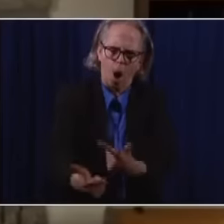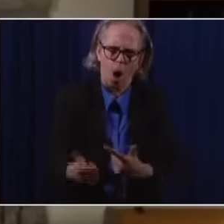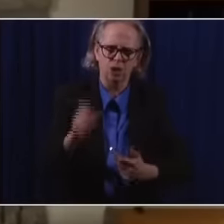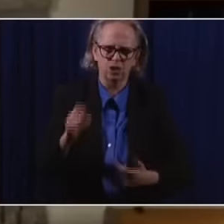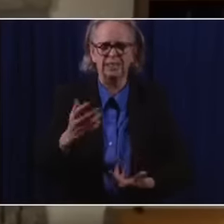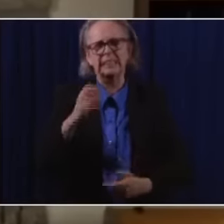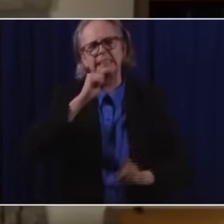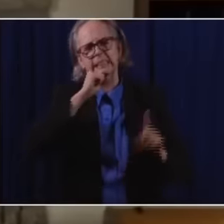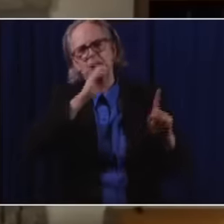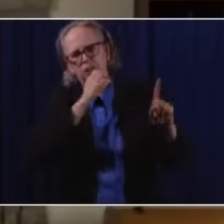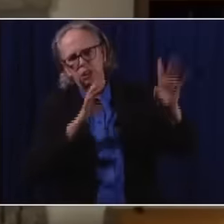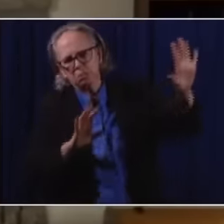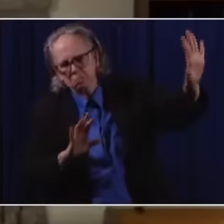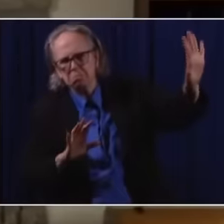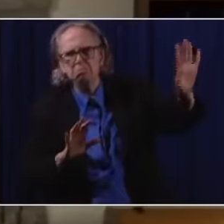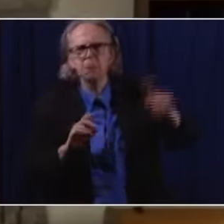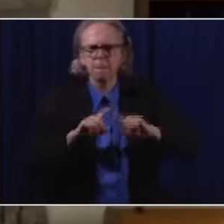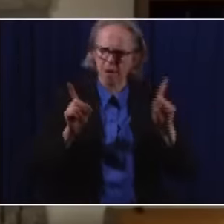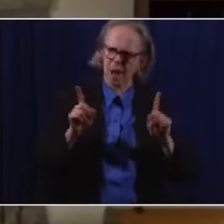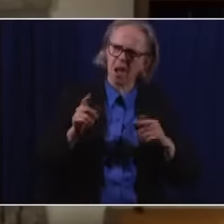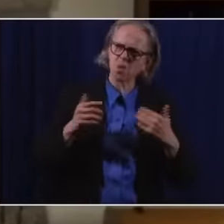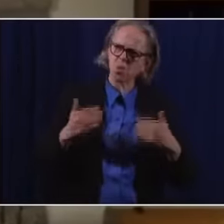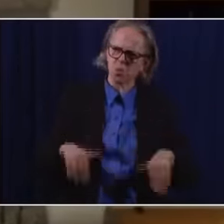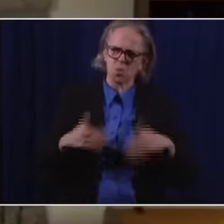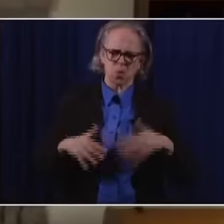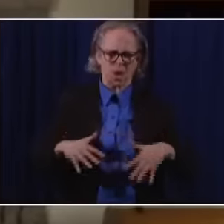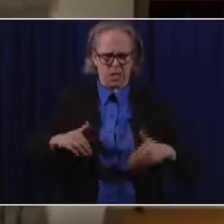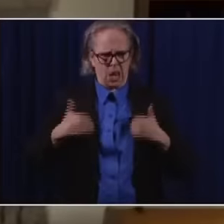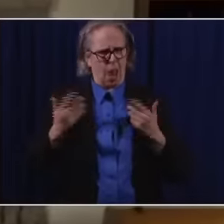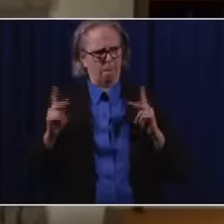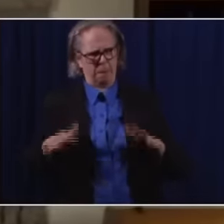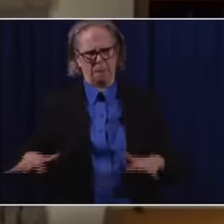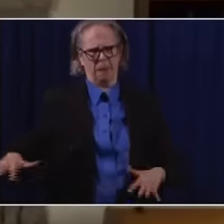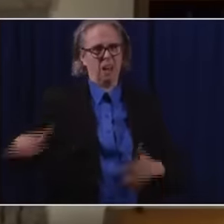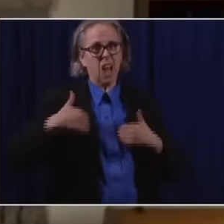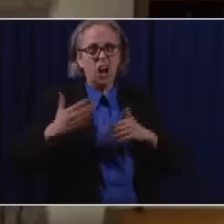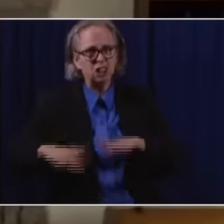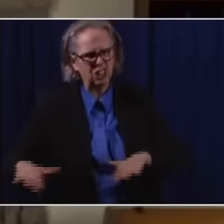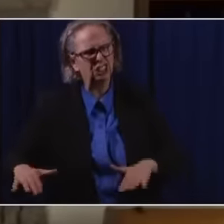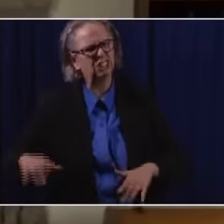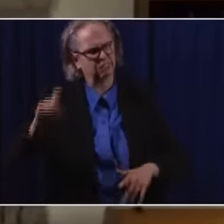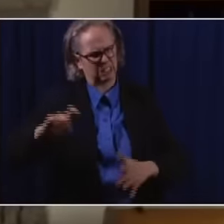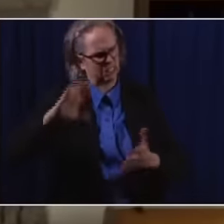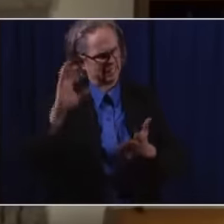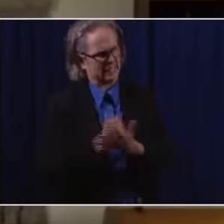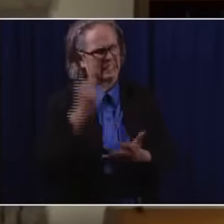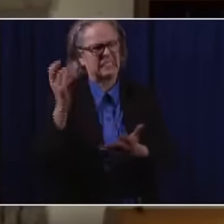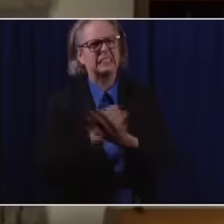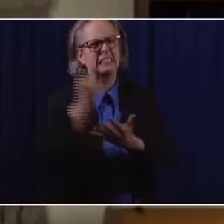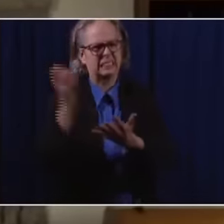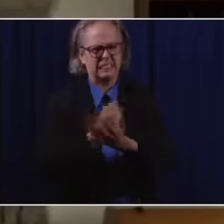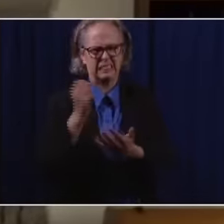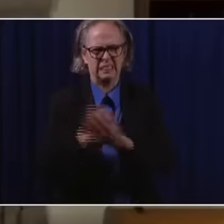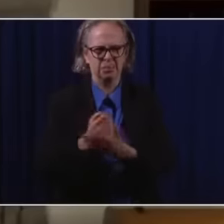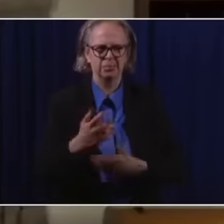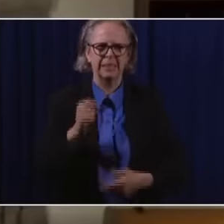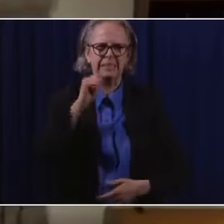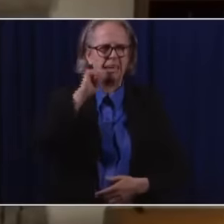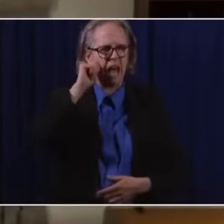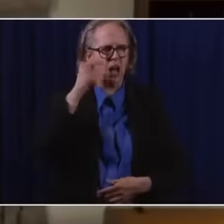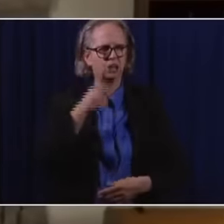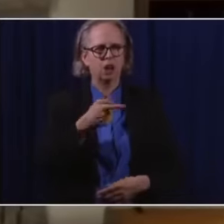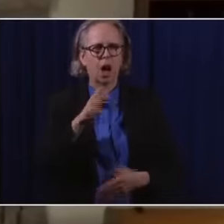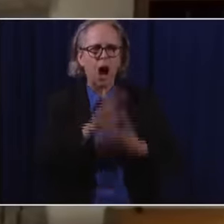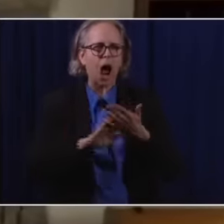Very, very young children should get one. But sometimes those teenagers and those in